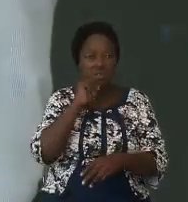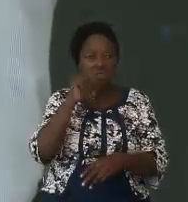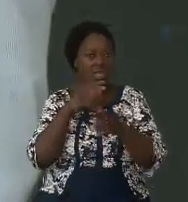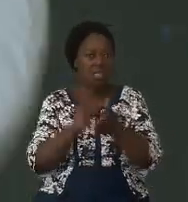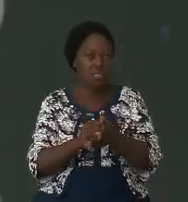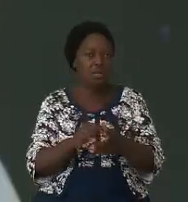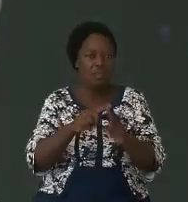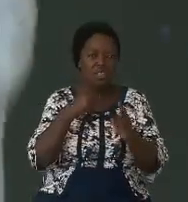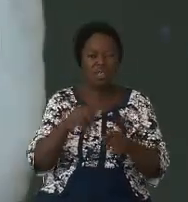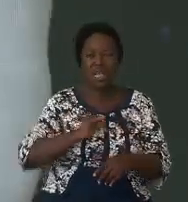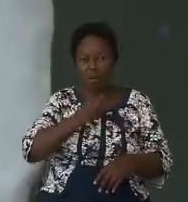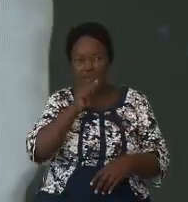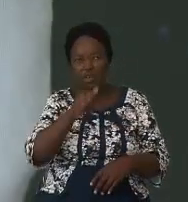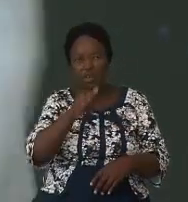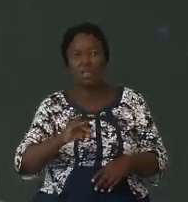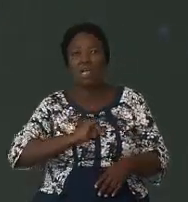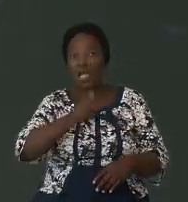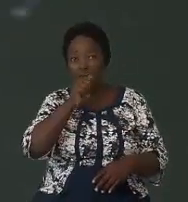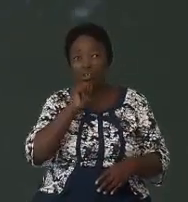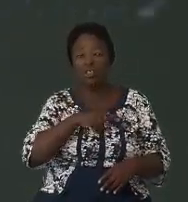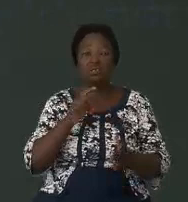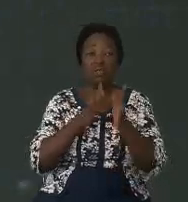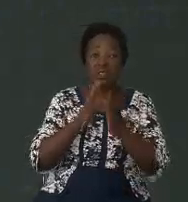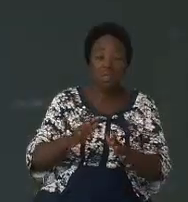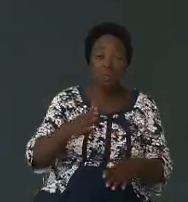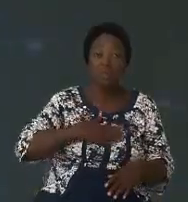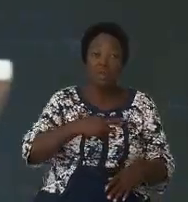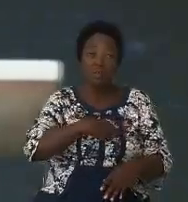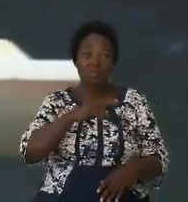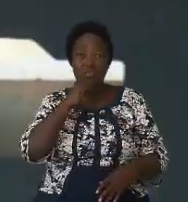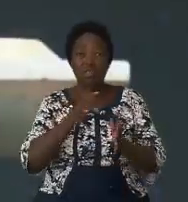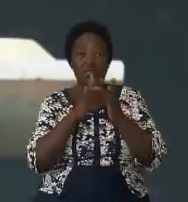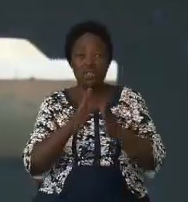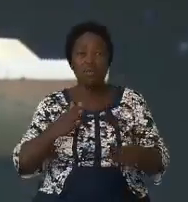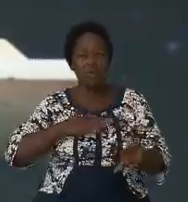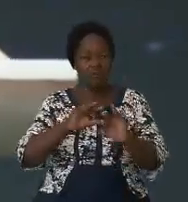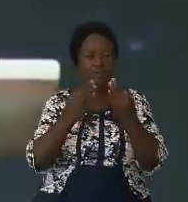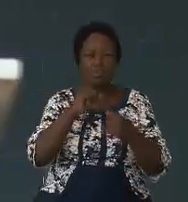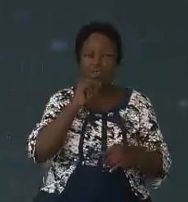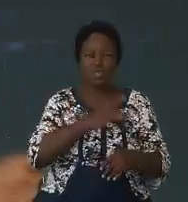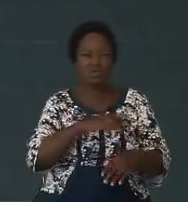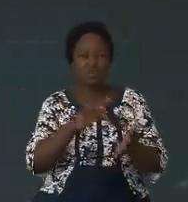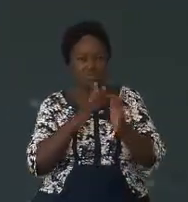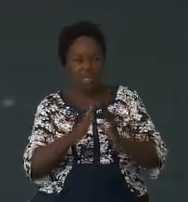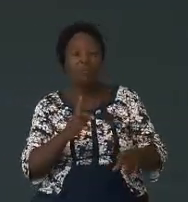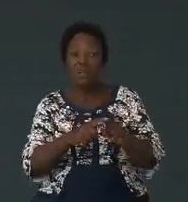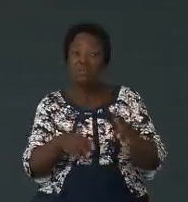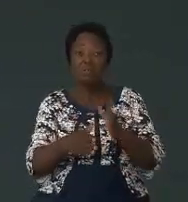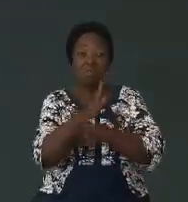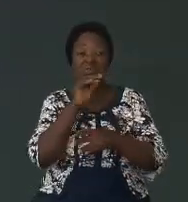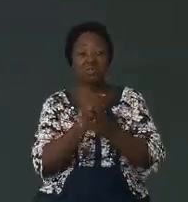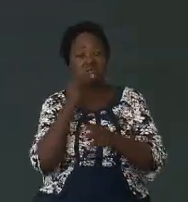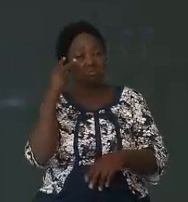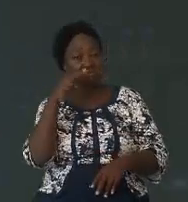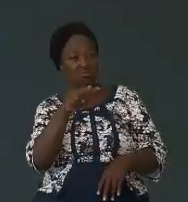on earth. You are not thinking like that. You're saying, I'm not a Christian. My religion is not Christian. My family is not Christian.